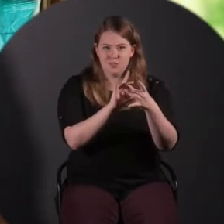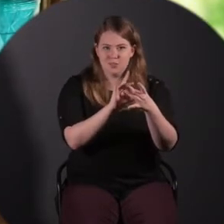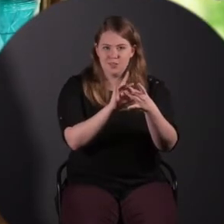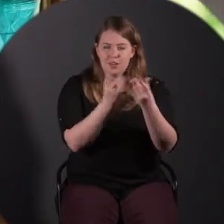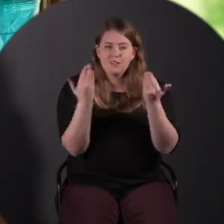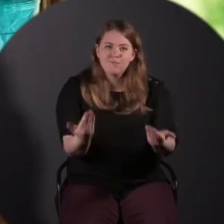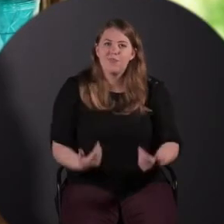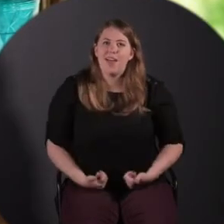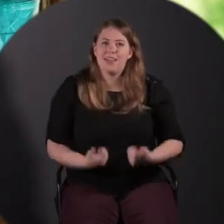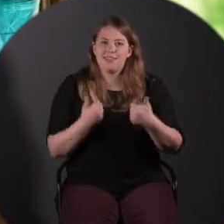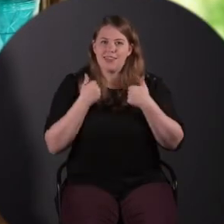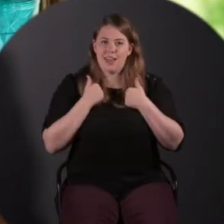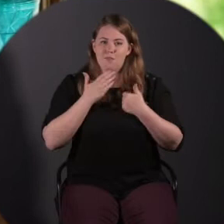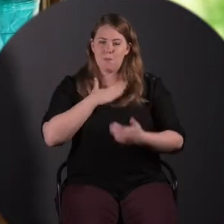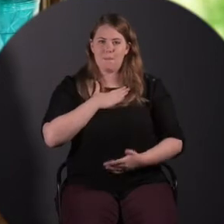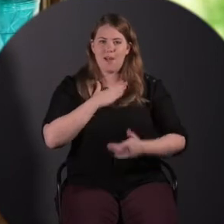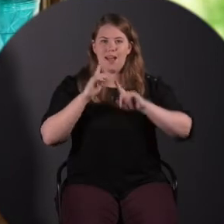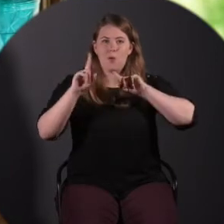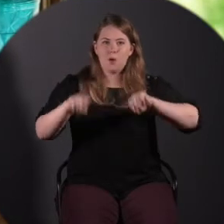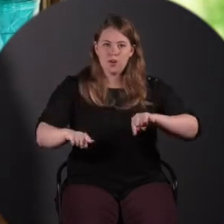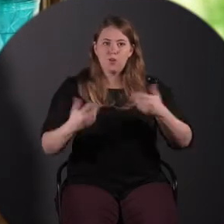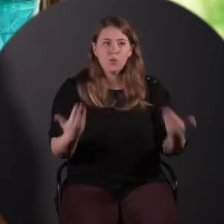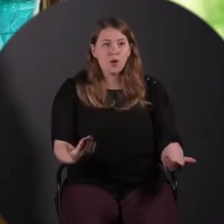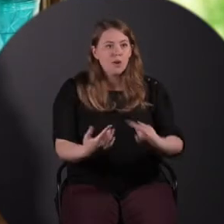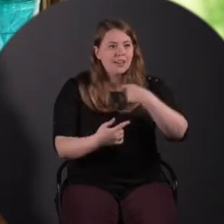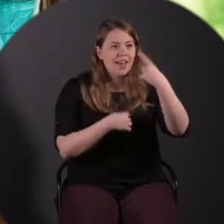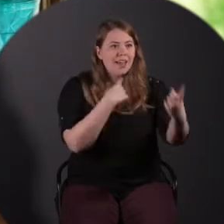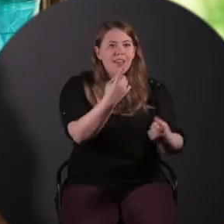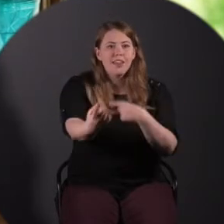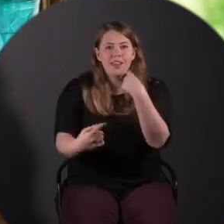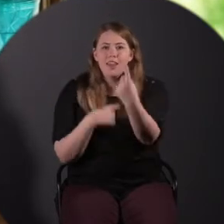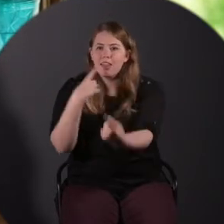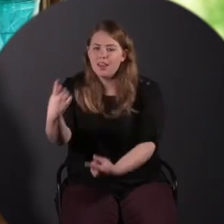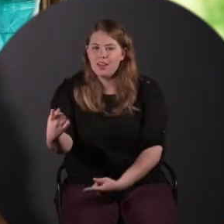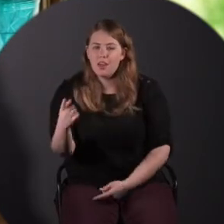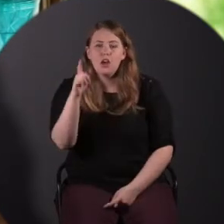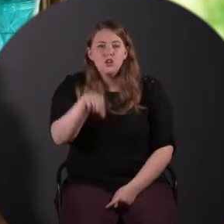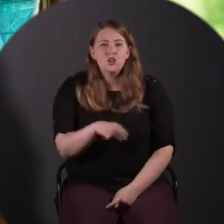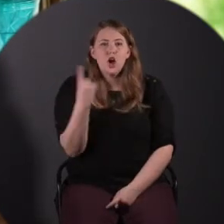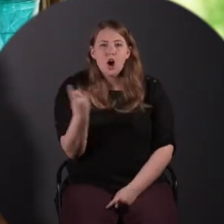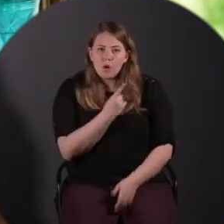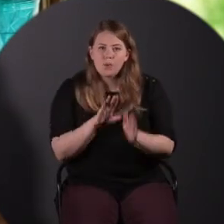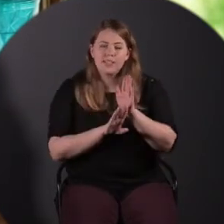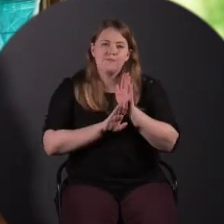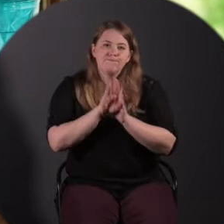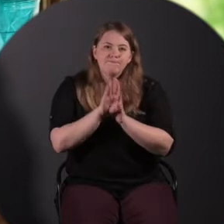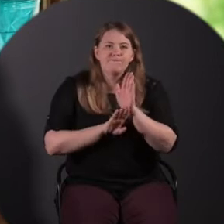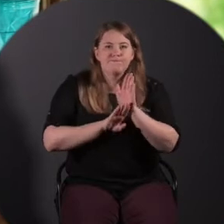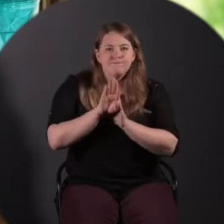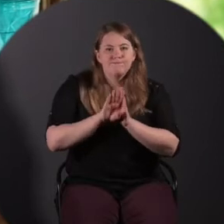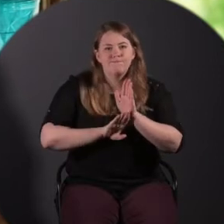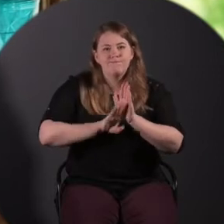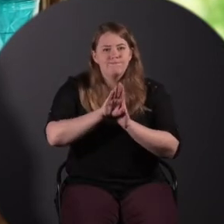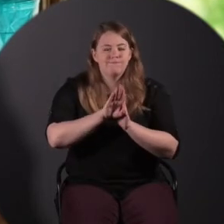go and tell. We should all be people who are constantly growing up in our faith so that we can live on mission in the